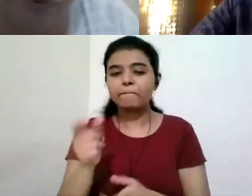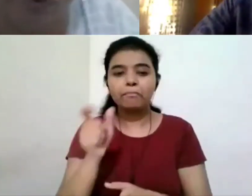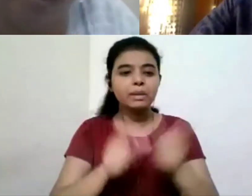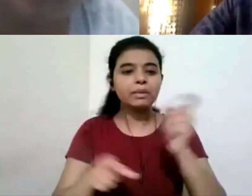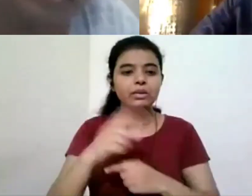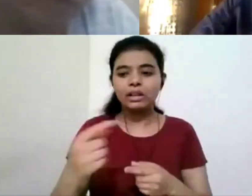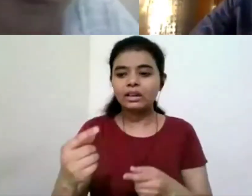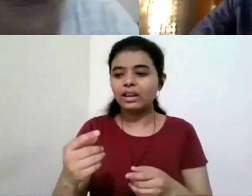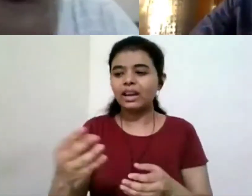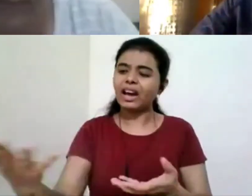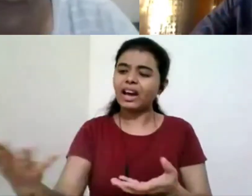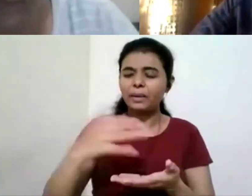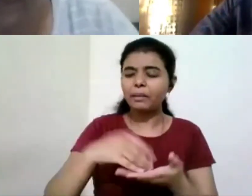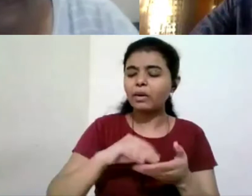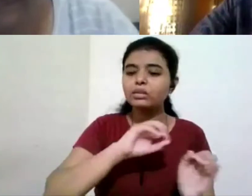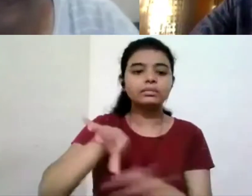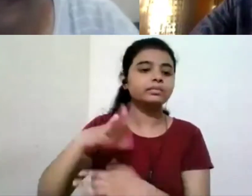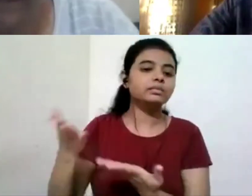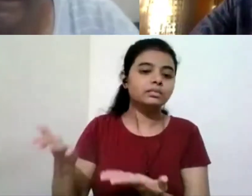people who are thrown out, too bad.